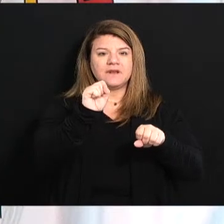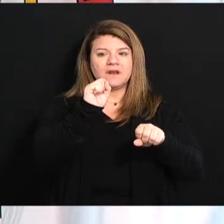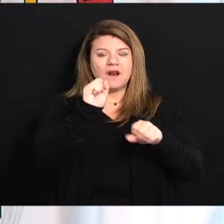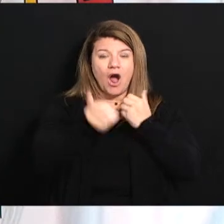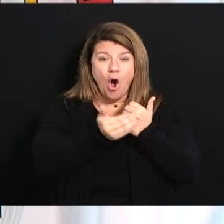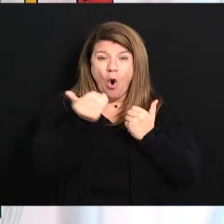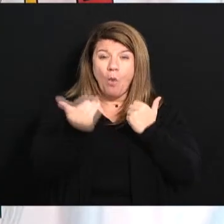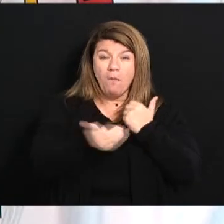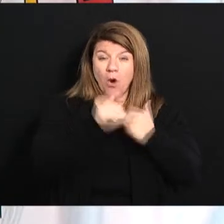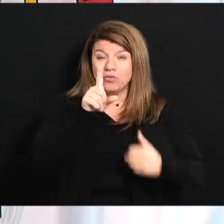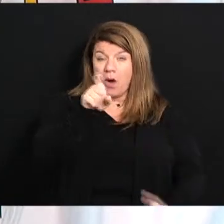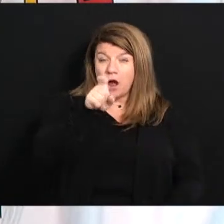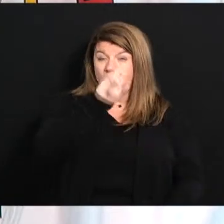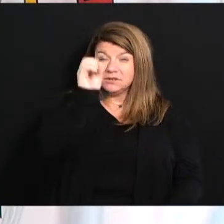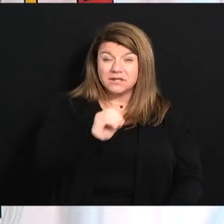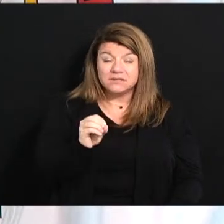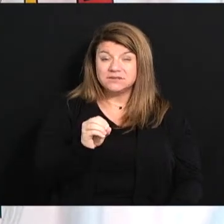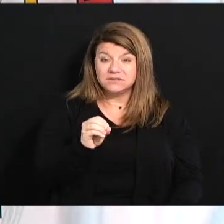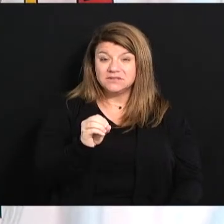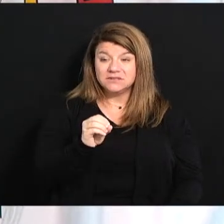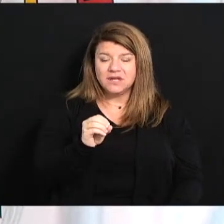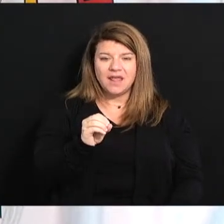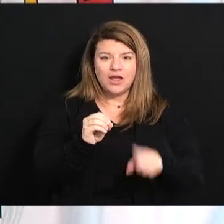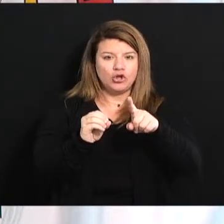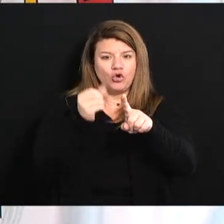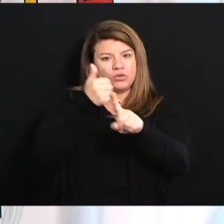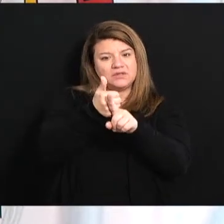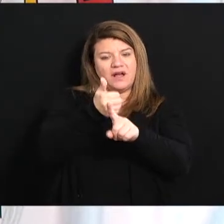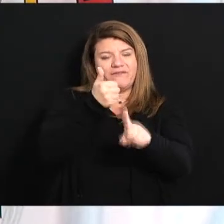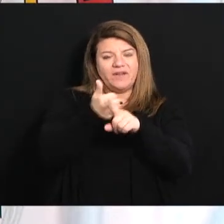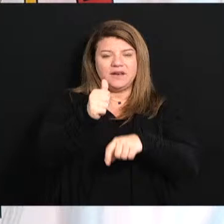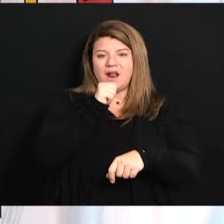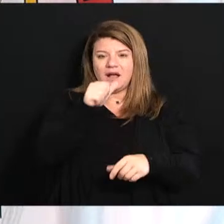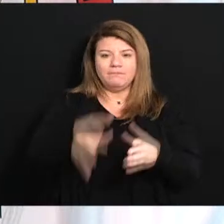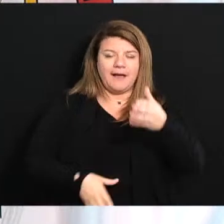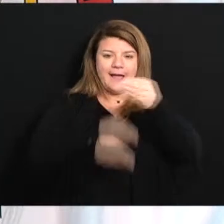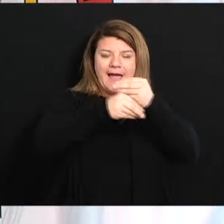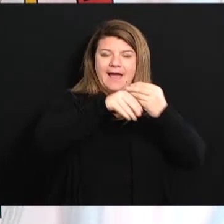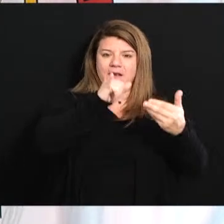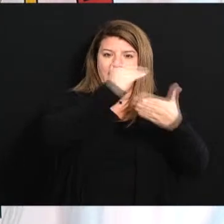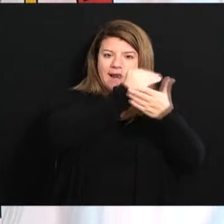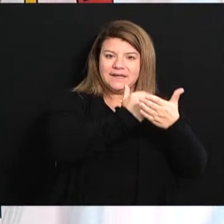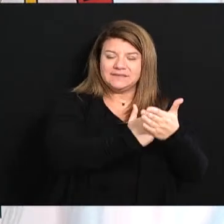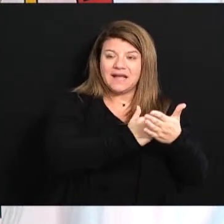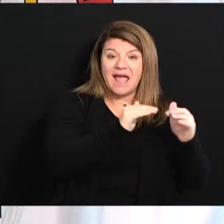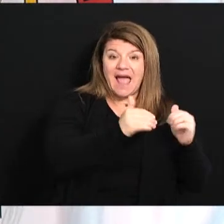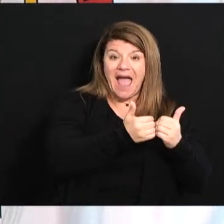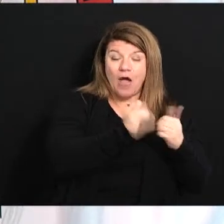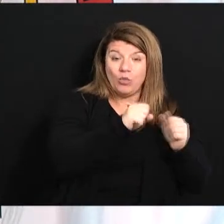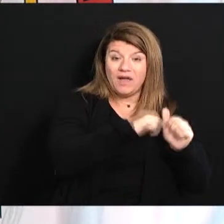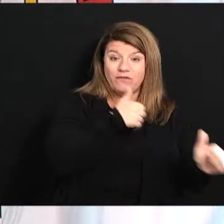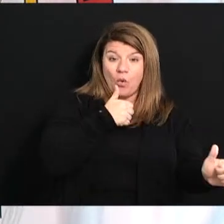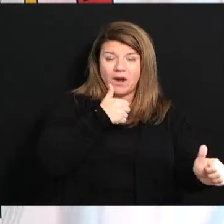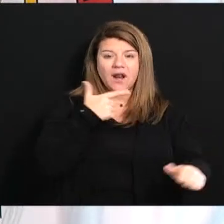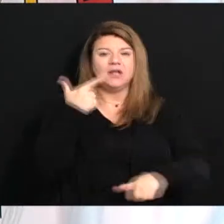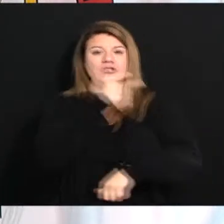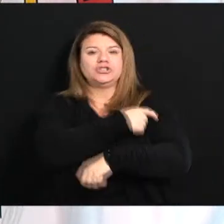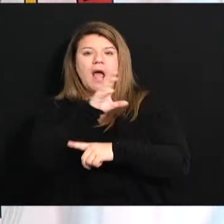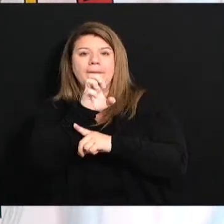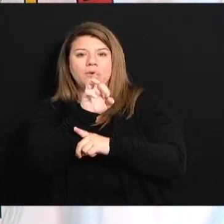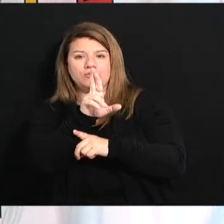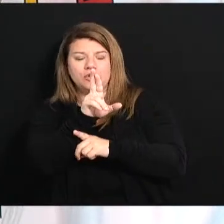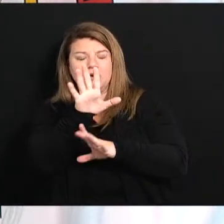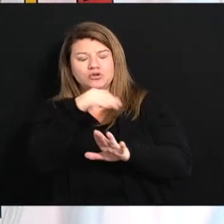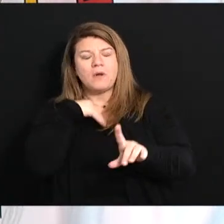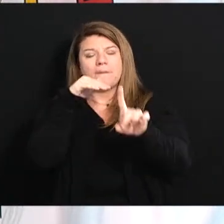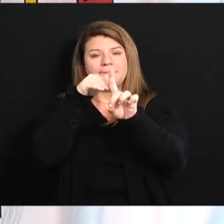almost 100% that you're not going to end up on that list, and that's get your booster shot? So I remind everybody over